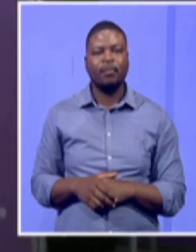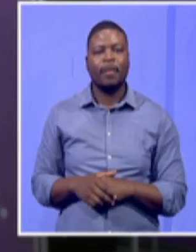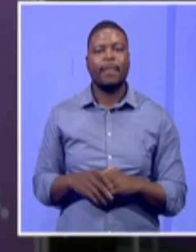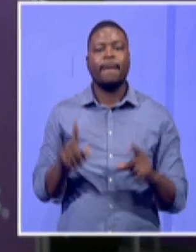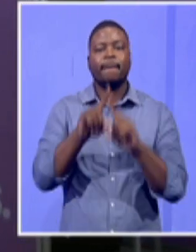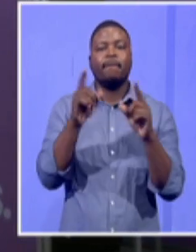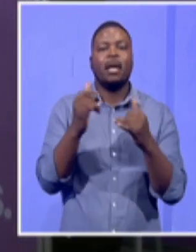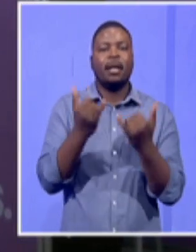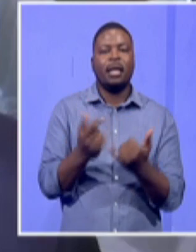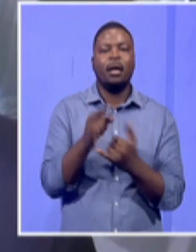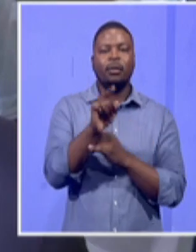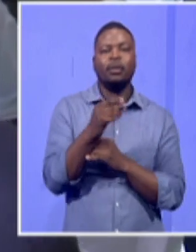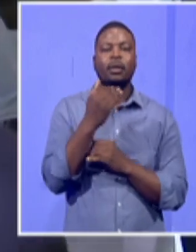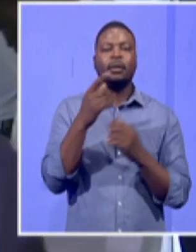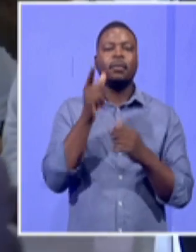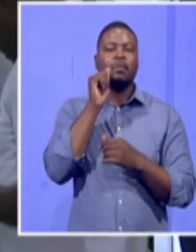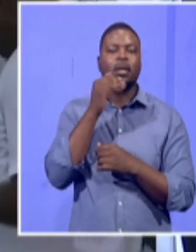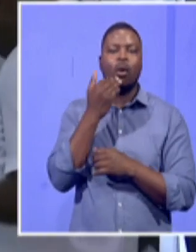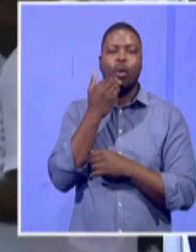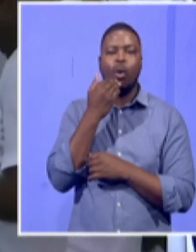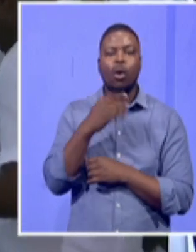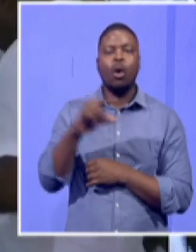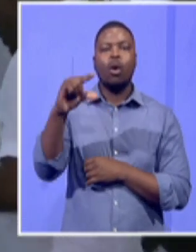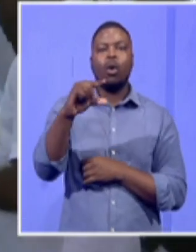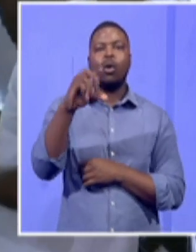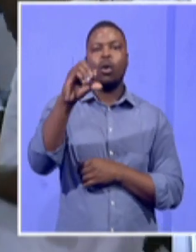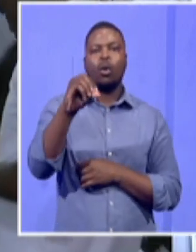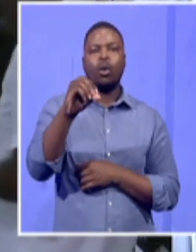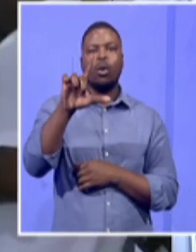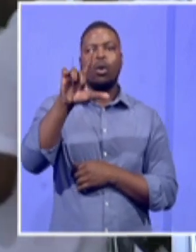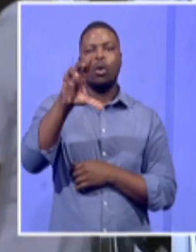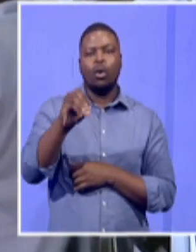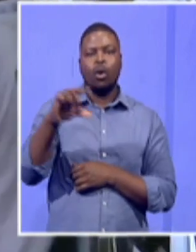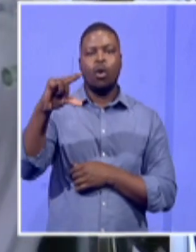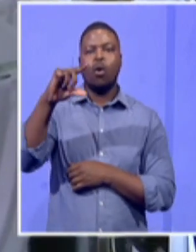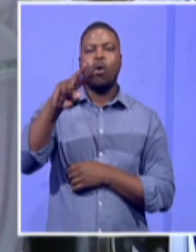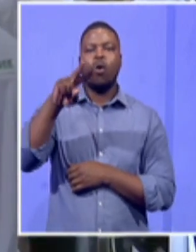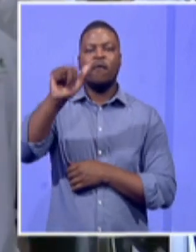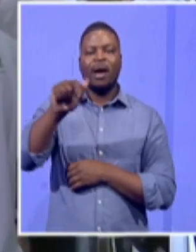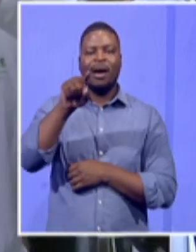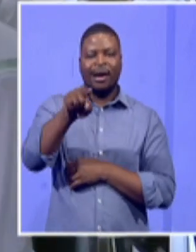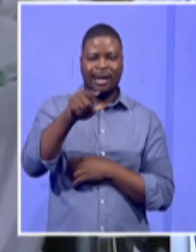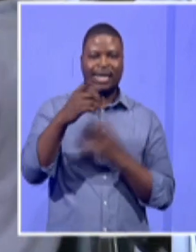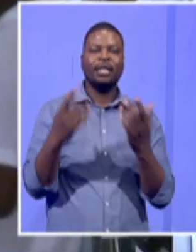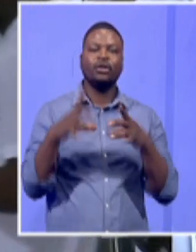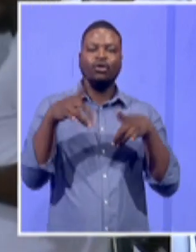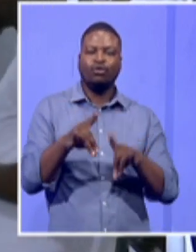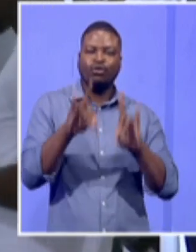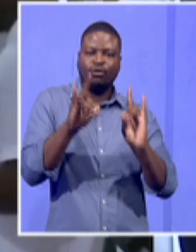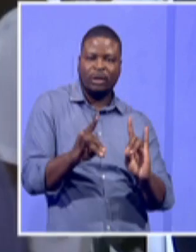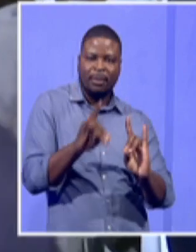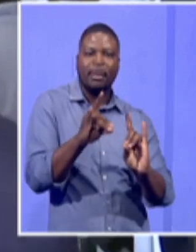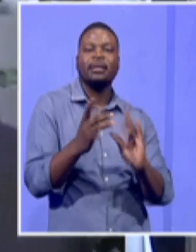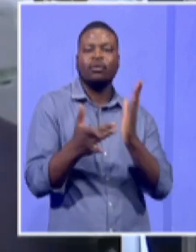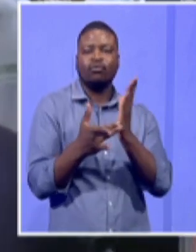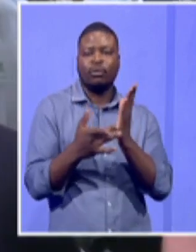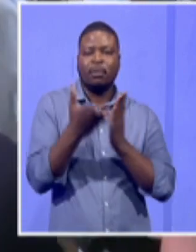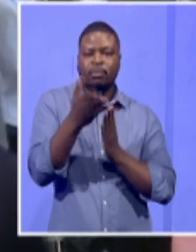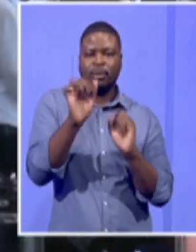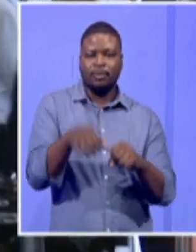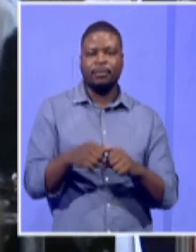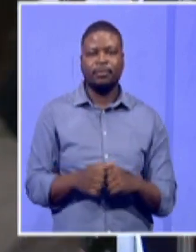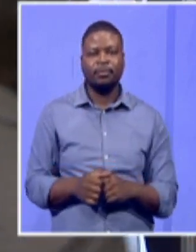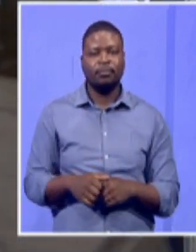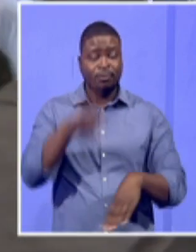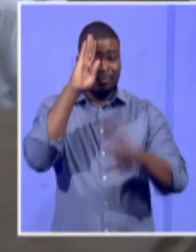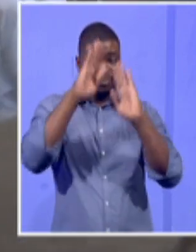Luvo Gwiliza, who is the executive chair of what he calls the Afrocentric IP. Good morning to you, and thank you so much for your time. Good morning, thank